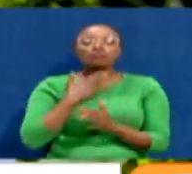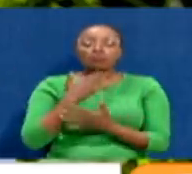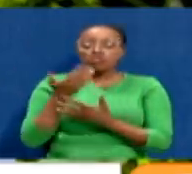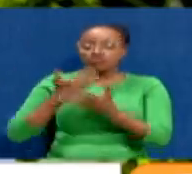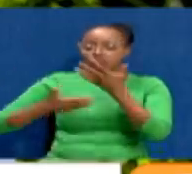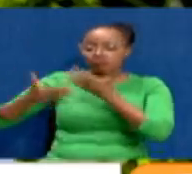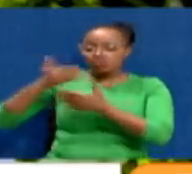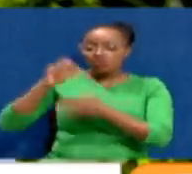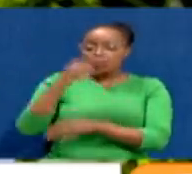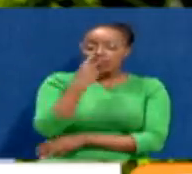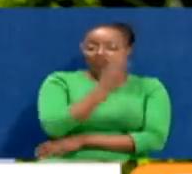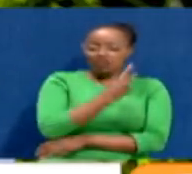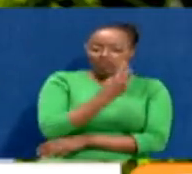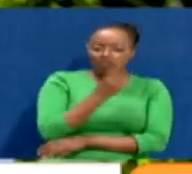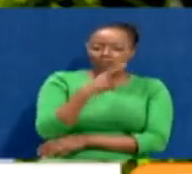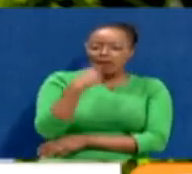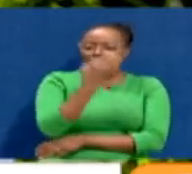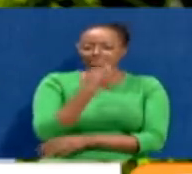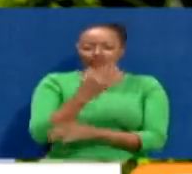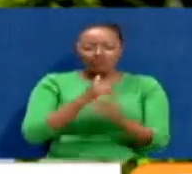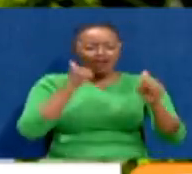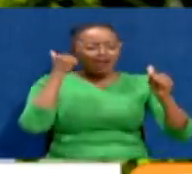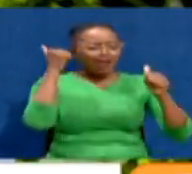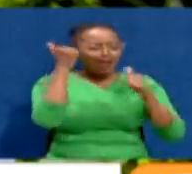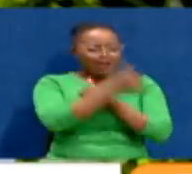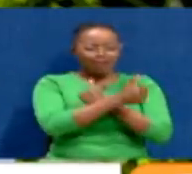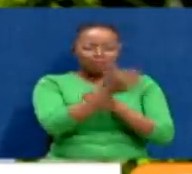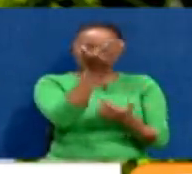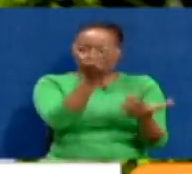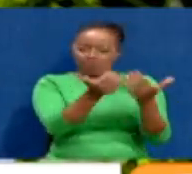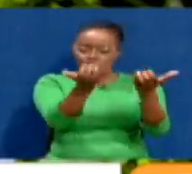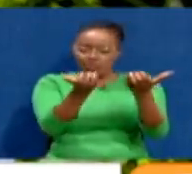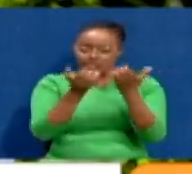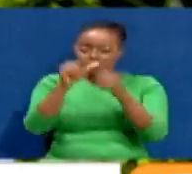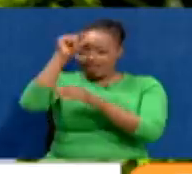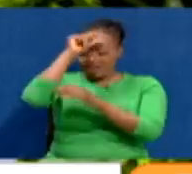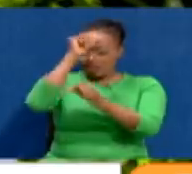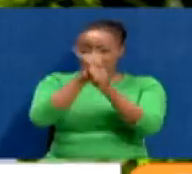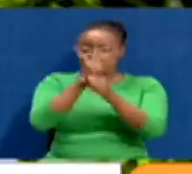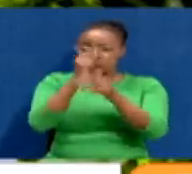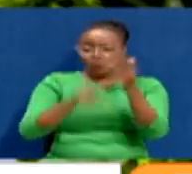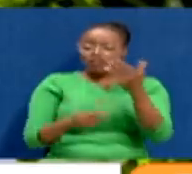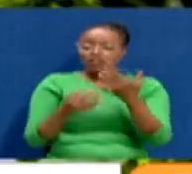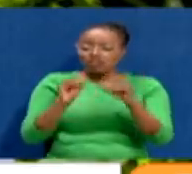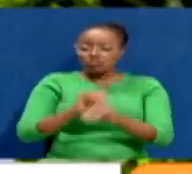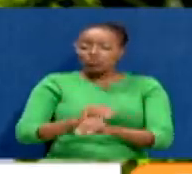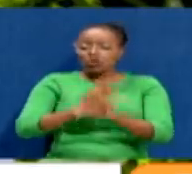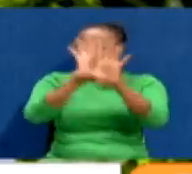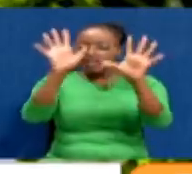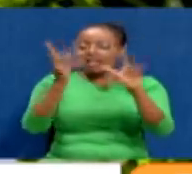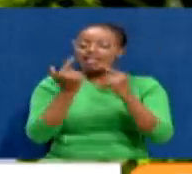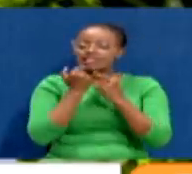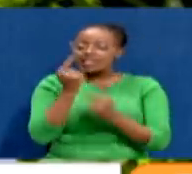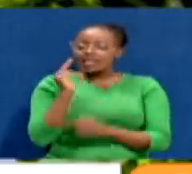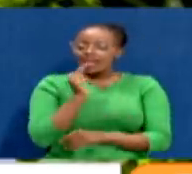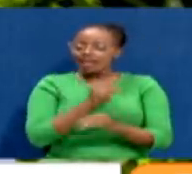engage. February, March is too far. What we probably need the government to do is to clearly come out with the